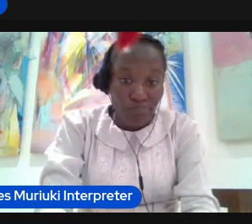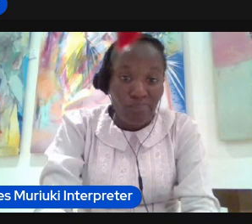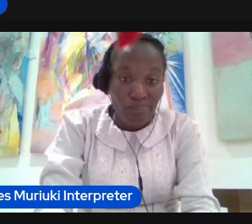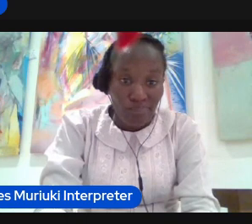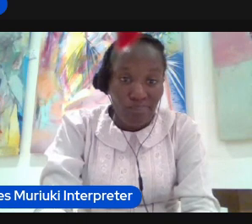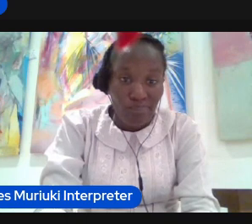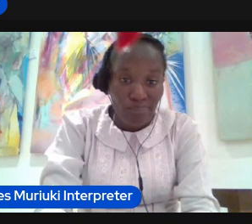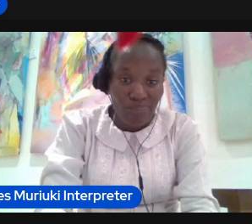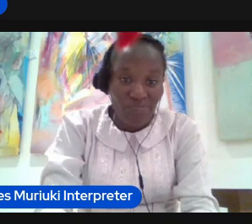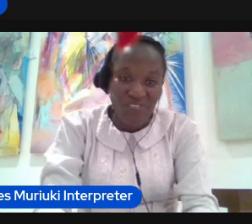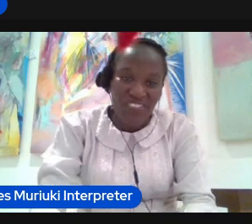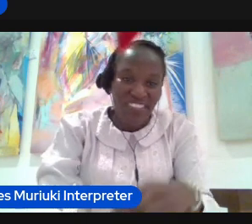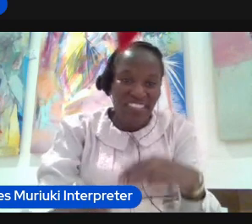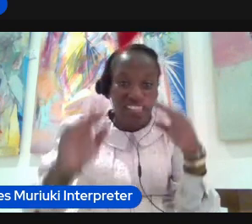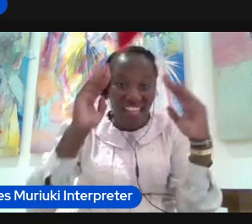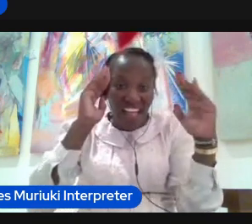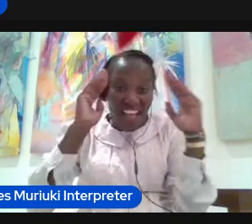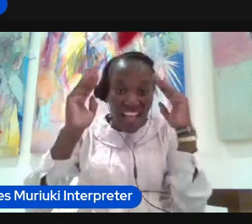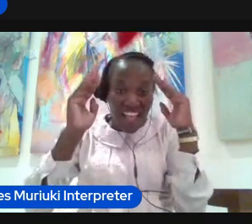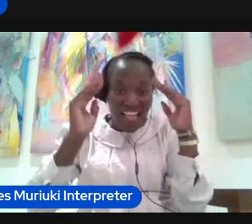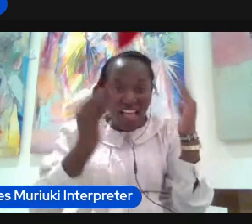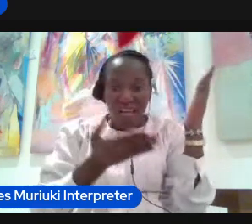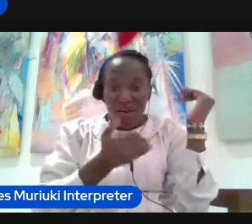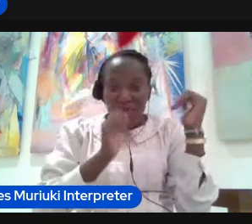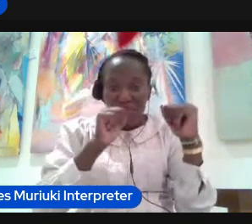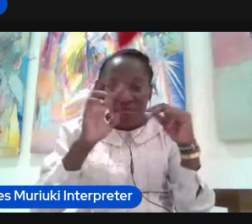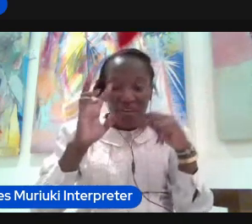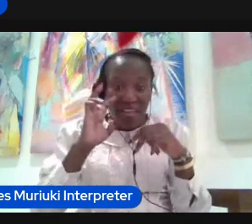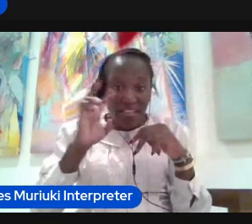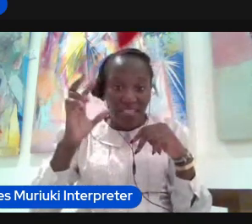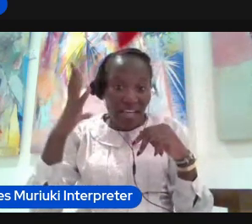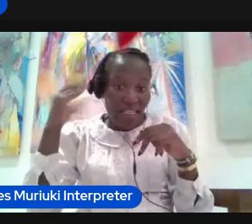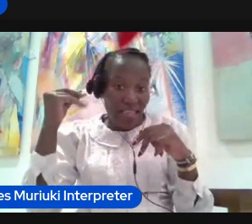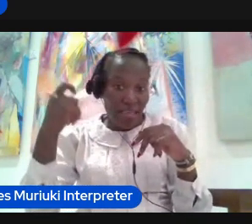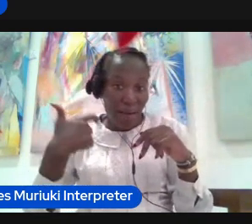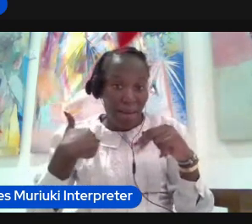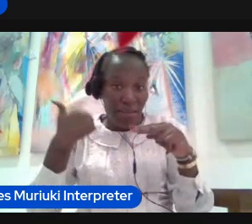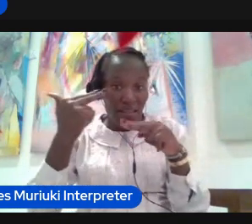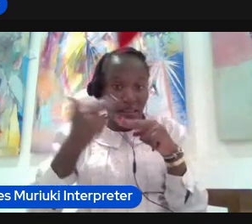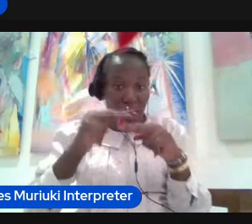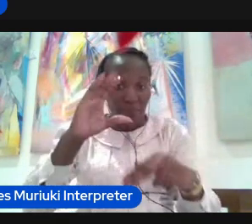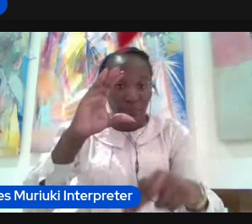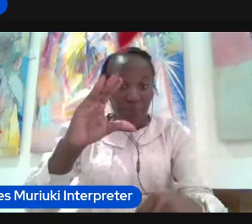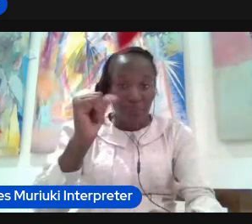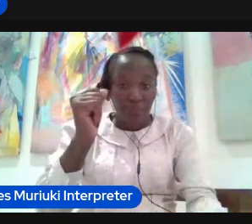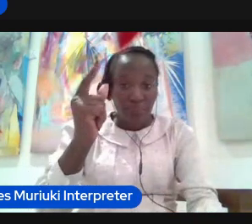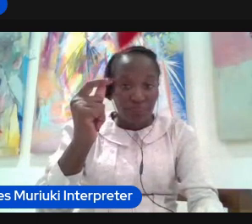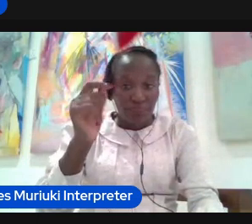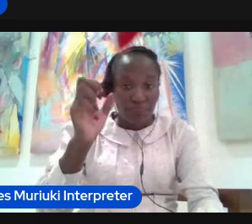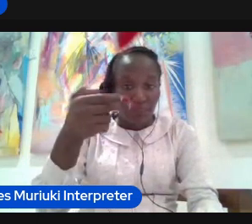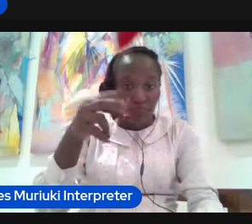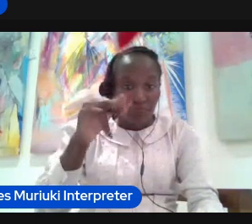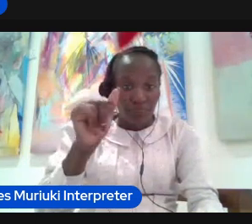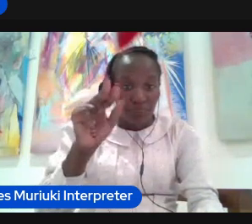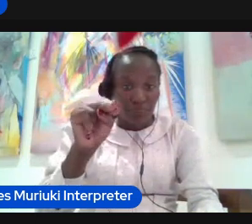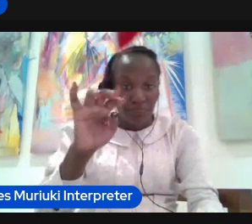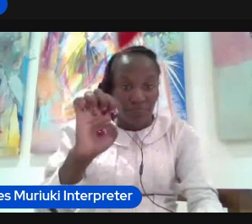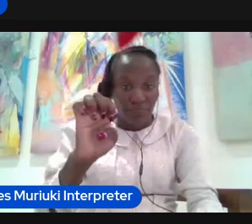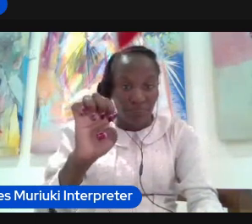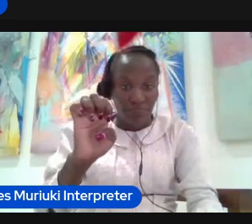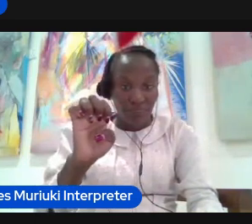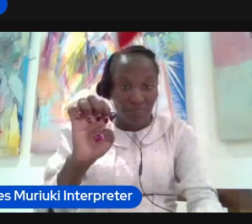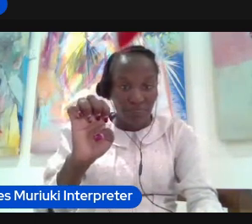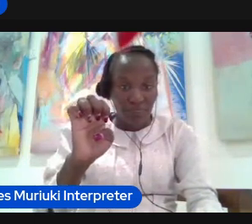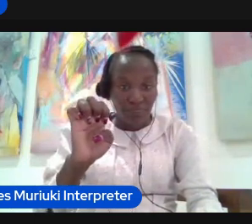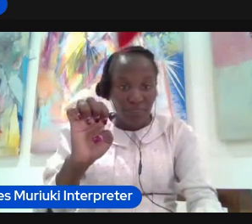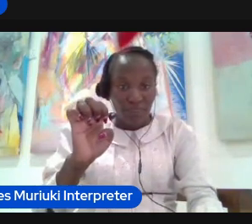Hi everyone, I hope you can hear me. My name is Catherine Simaloi. I'm a sign language interpreter, and